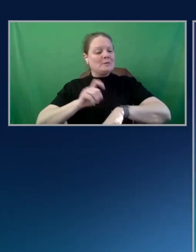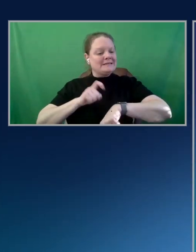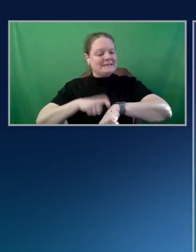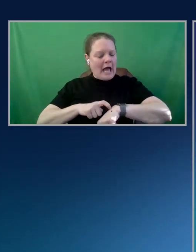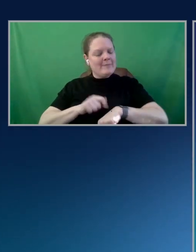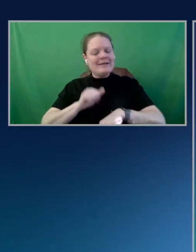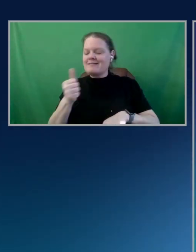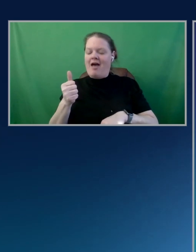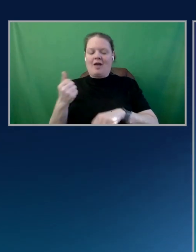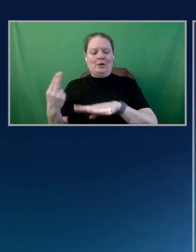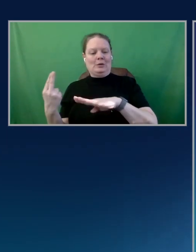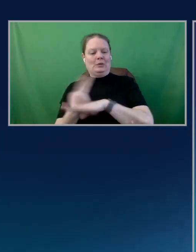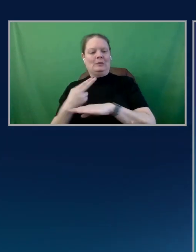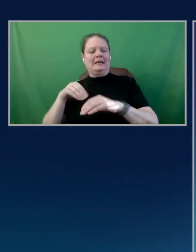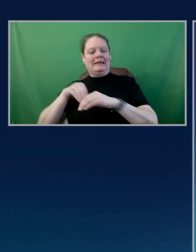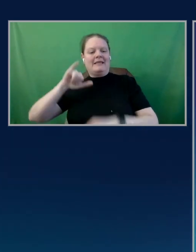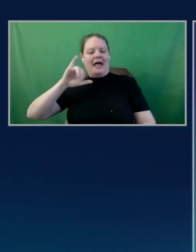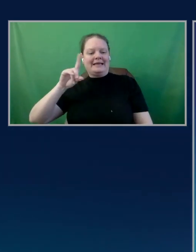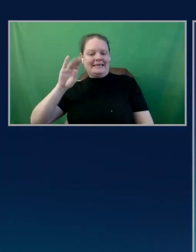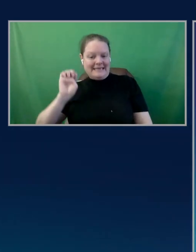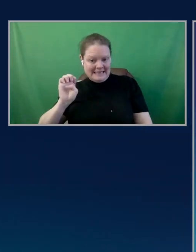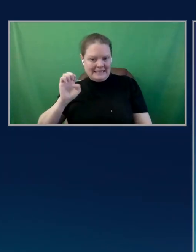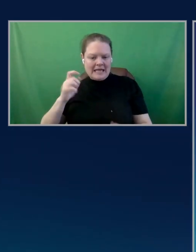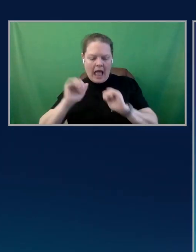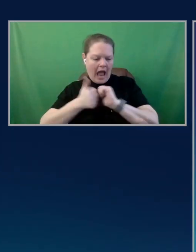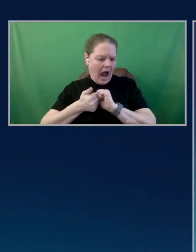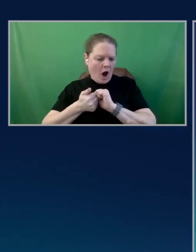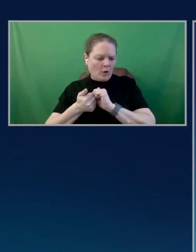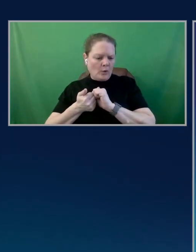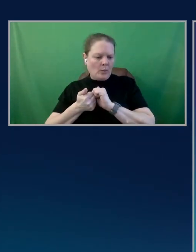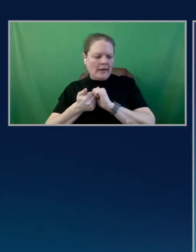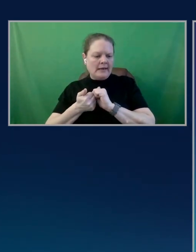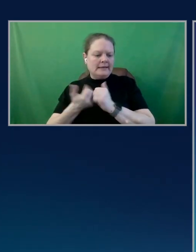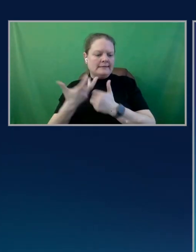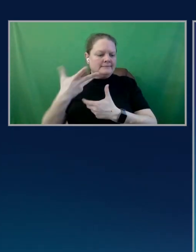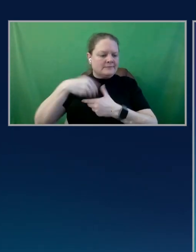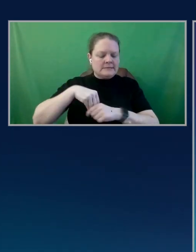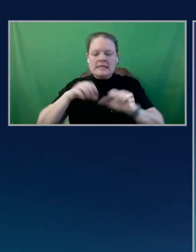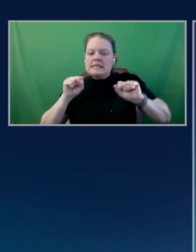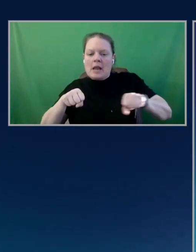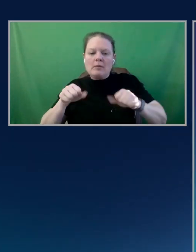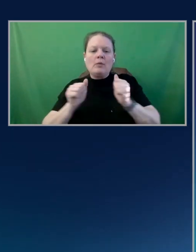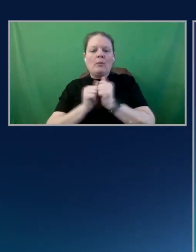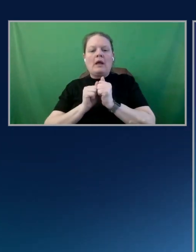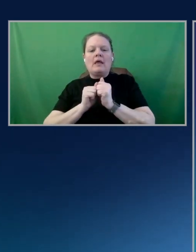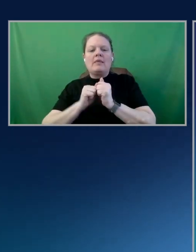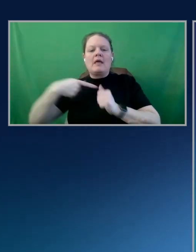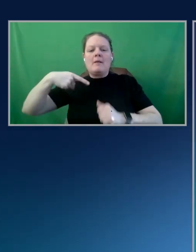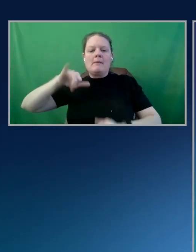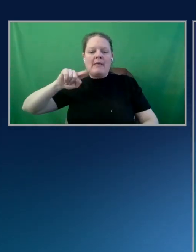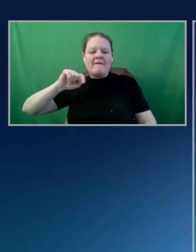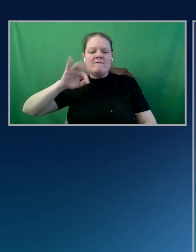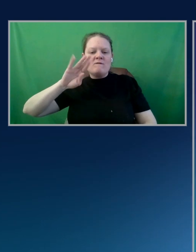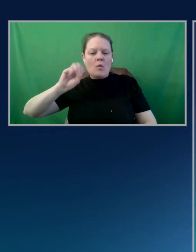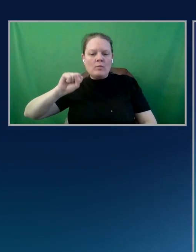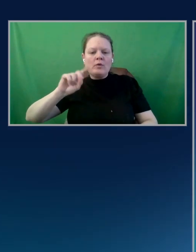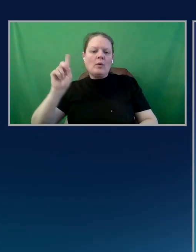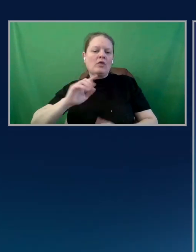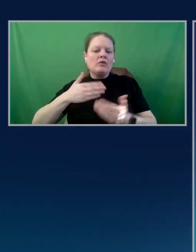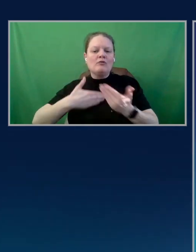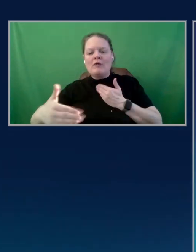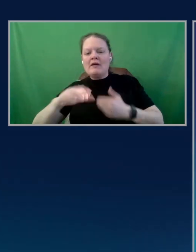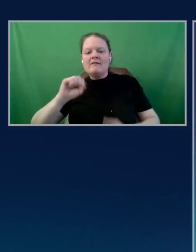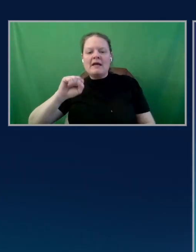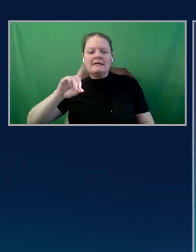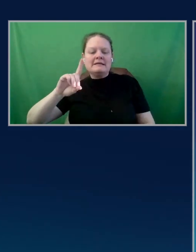in the IDE. So how do we bring these capabilities to platforms where the rest of the SDLC happens? And how do we make teams